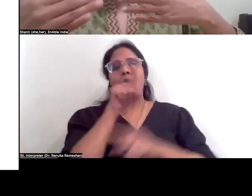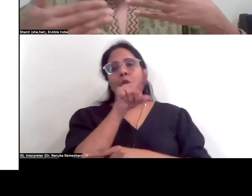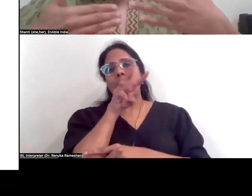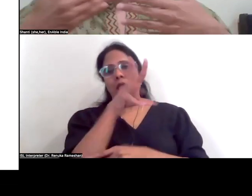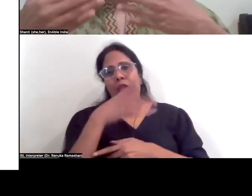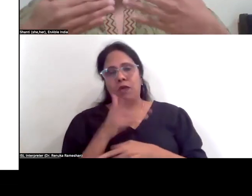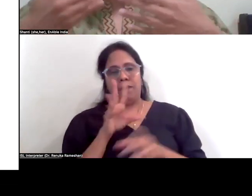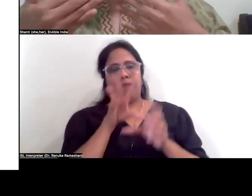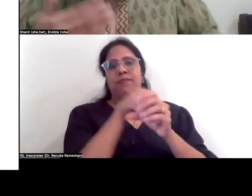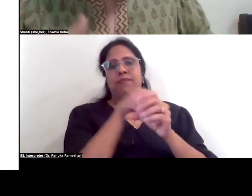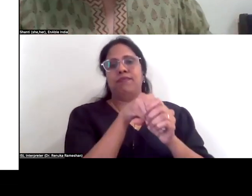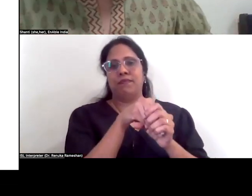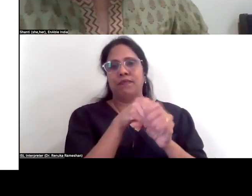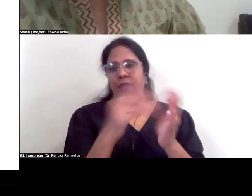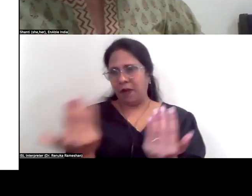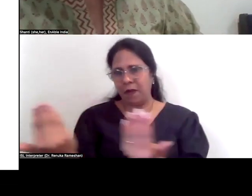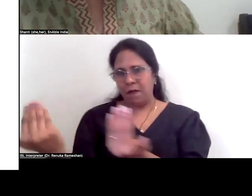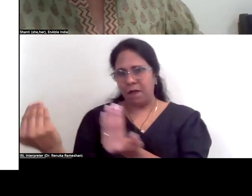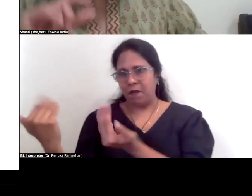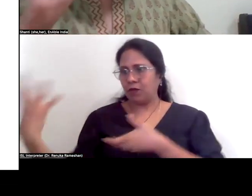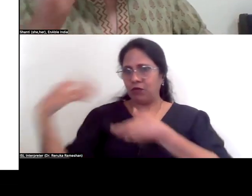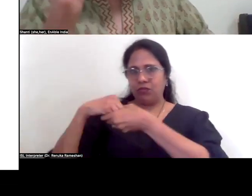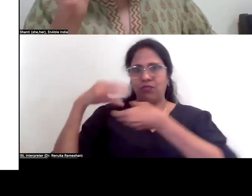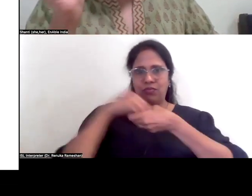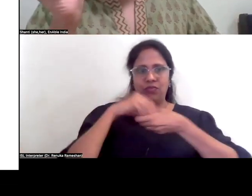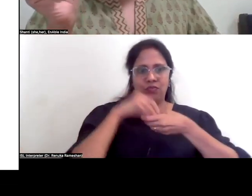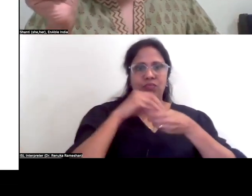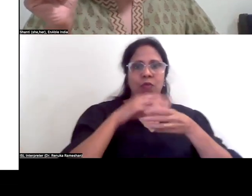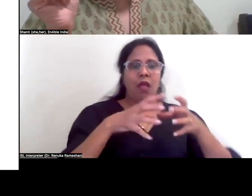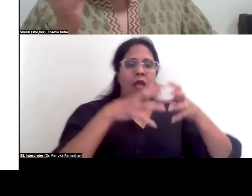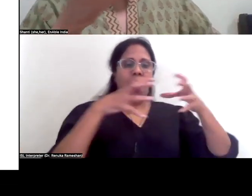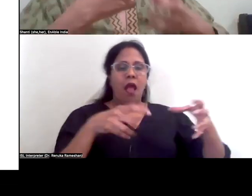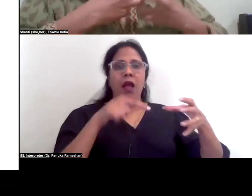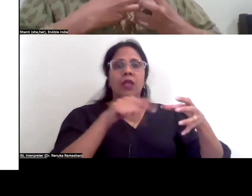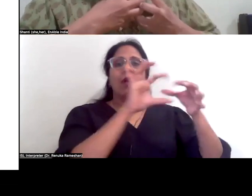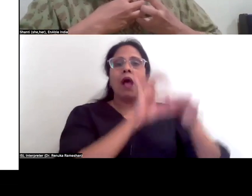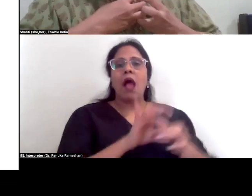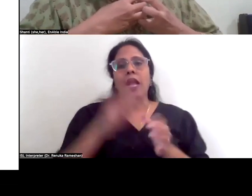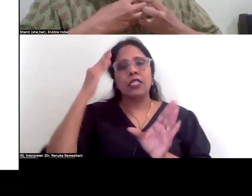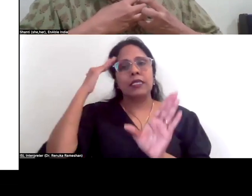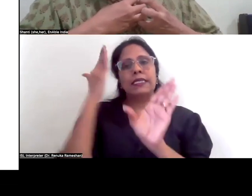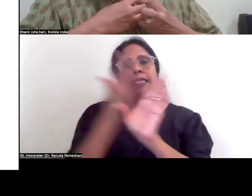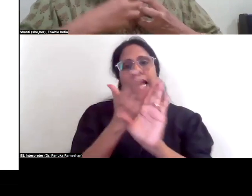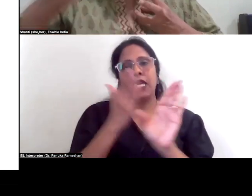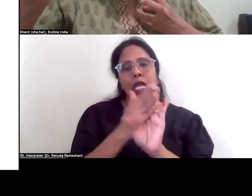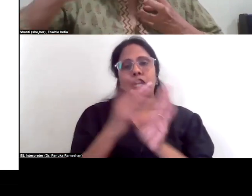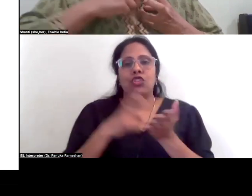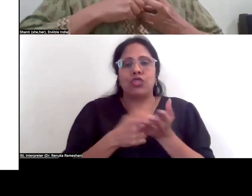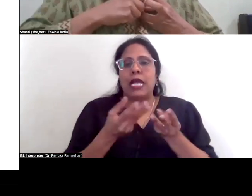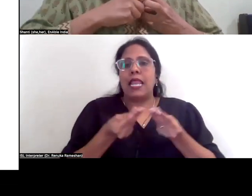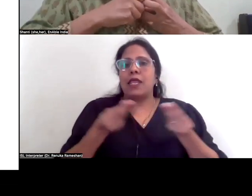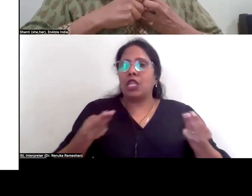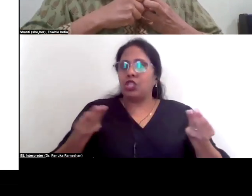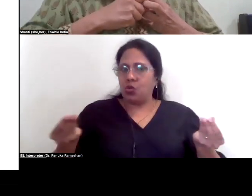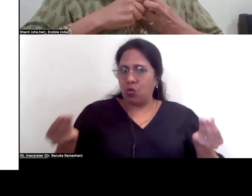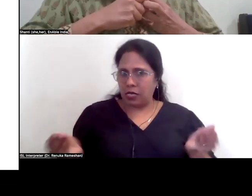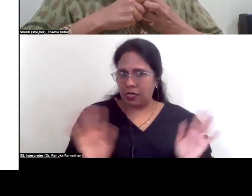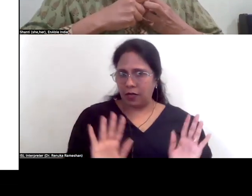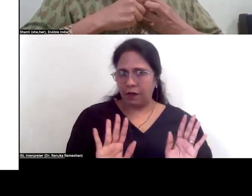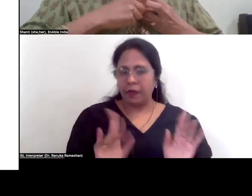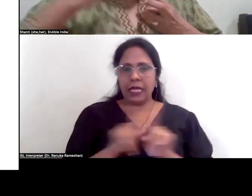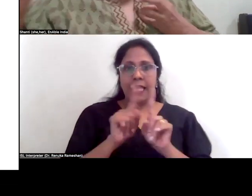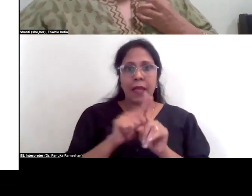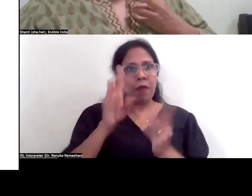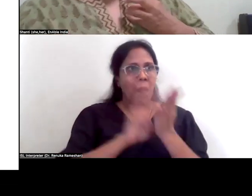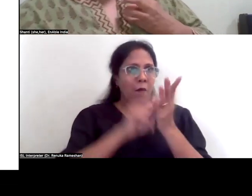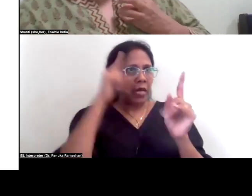is that is also a very important psychological resource. I have something you want. What is it? When I join your